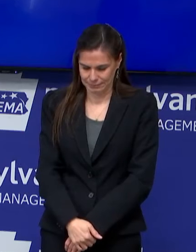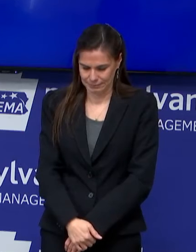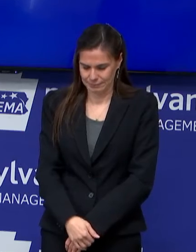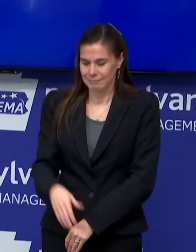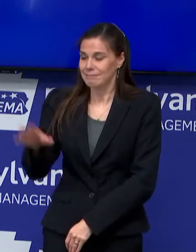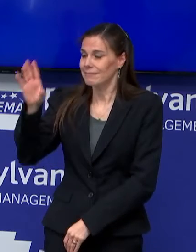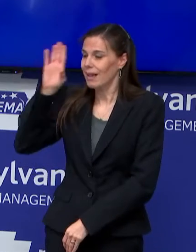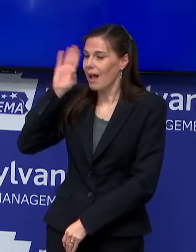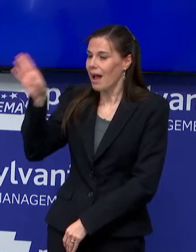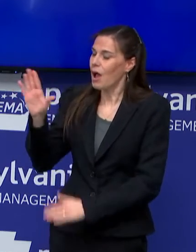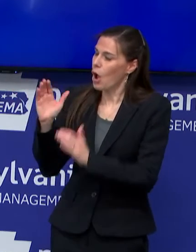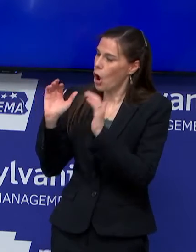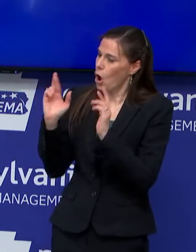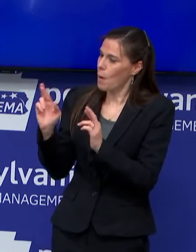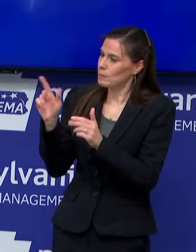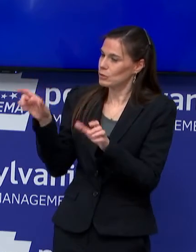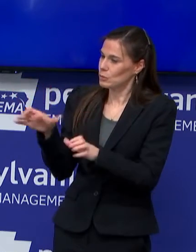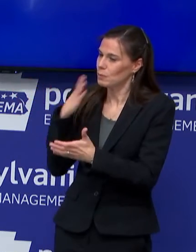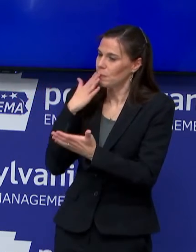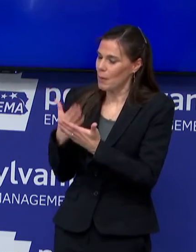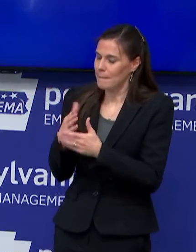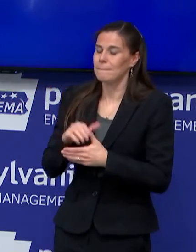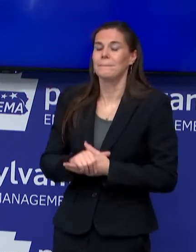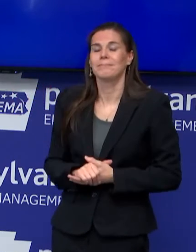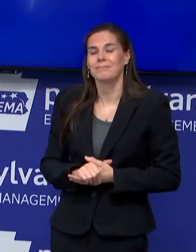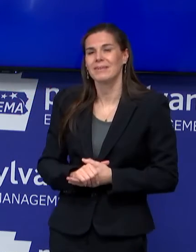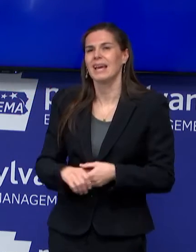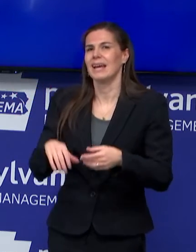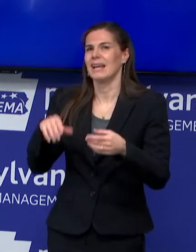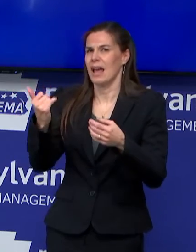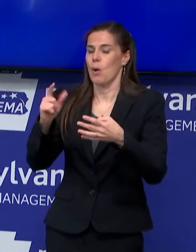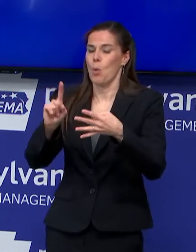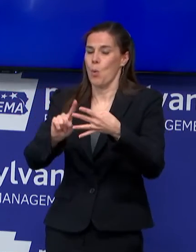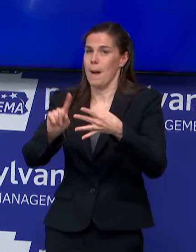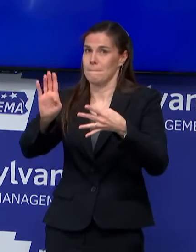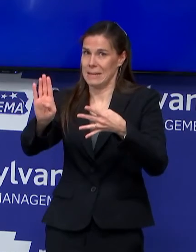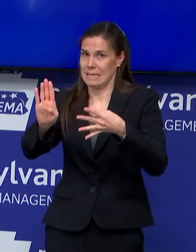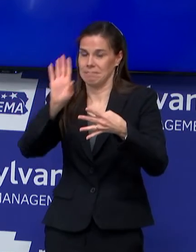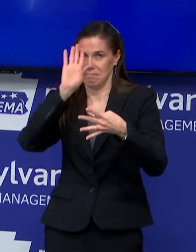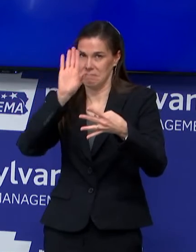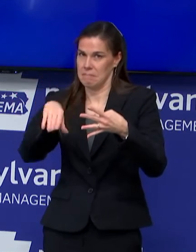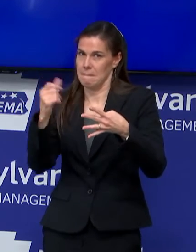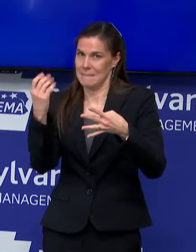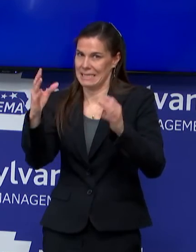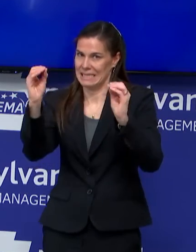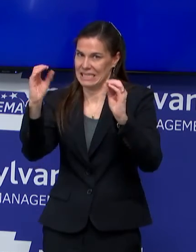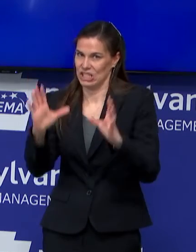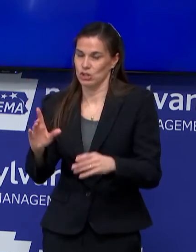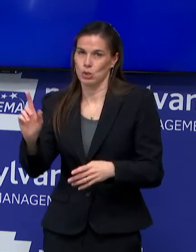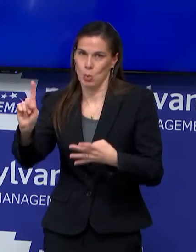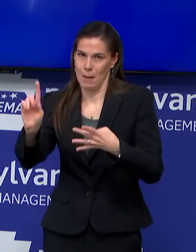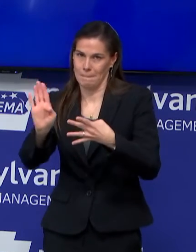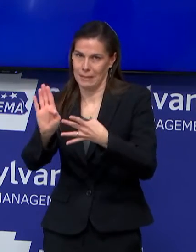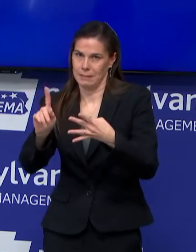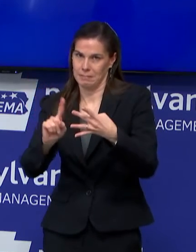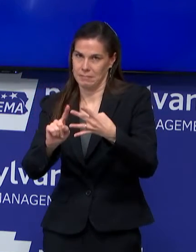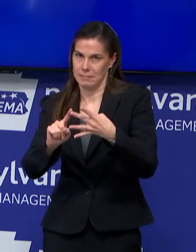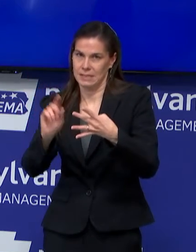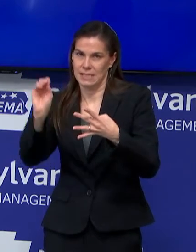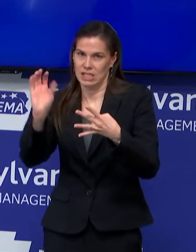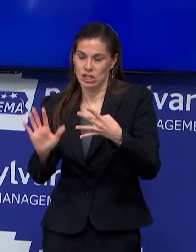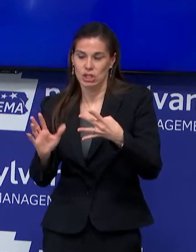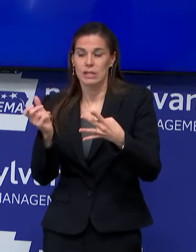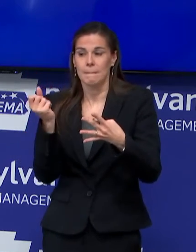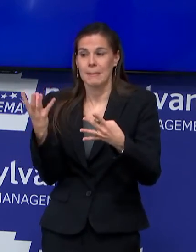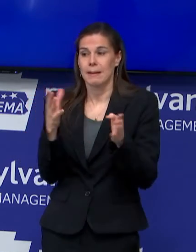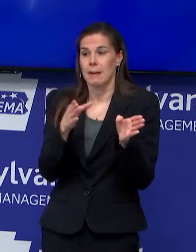Hope all is well. Branching off Phase 1B, I know a lot of teachers are in Phase 1B. I know a lot of them are